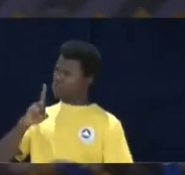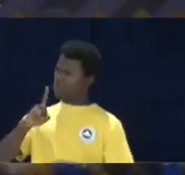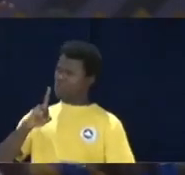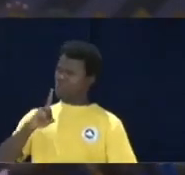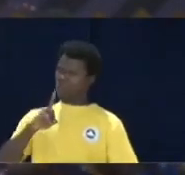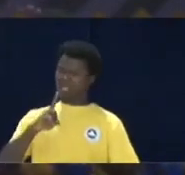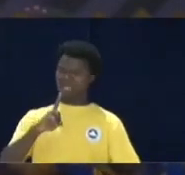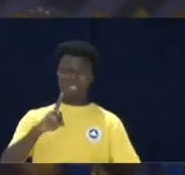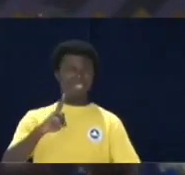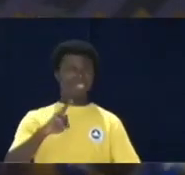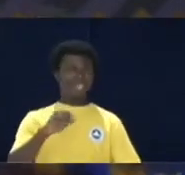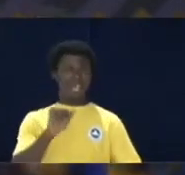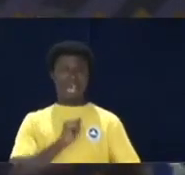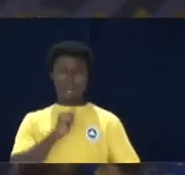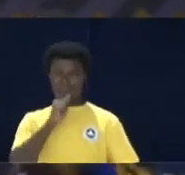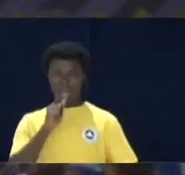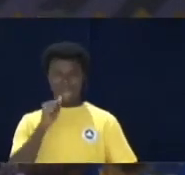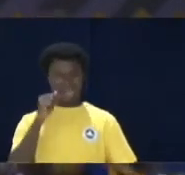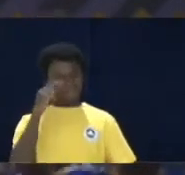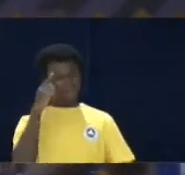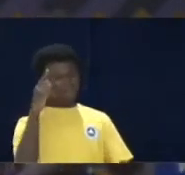Or am I dreaming?